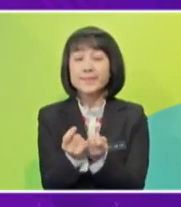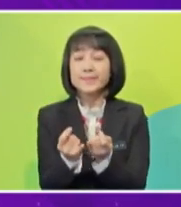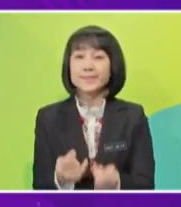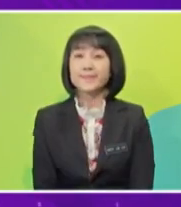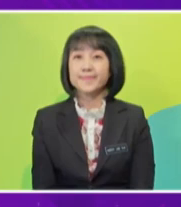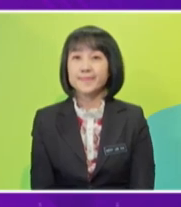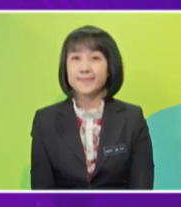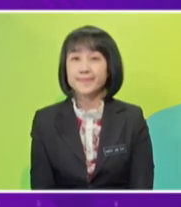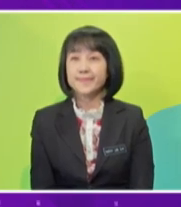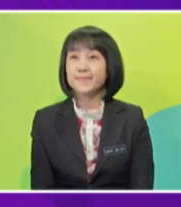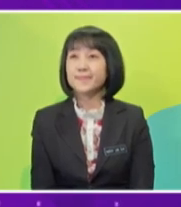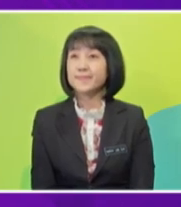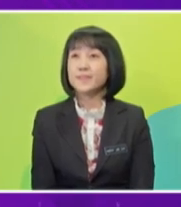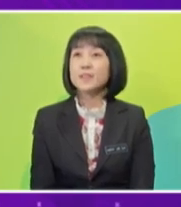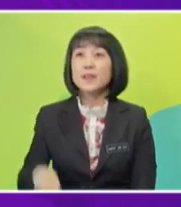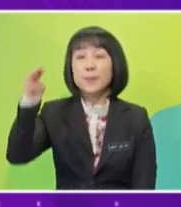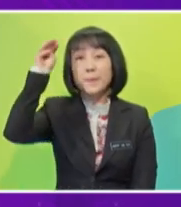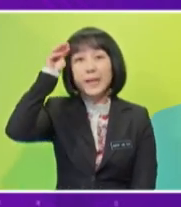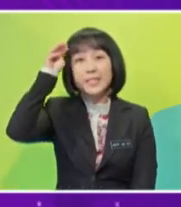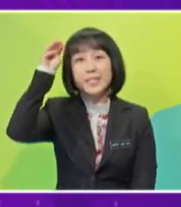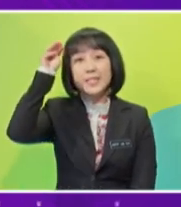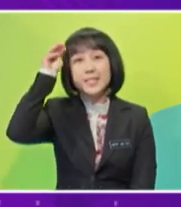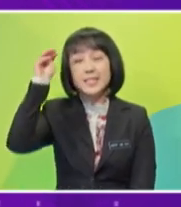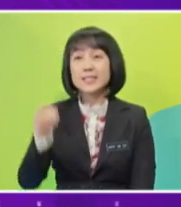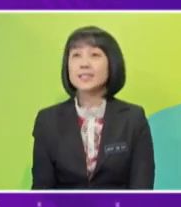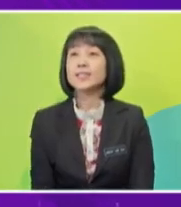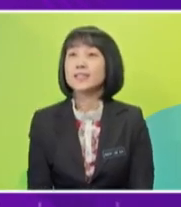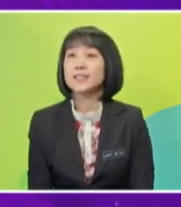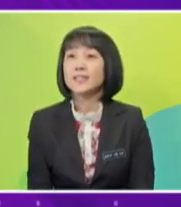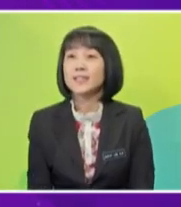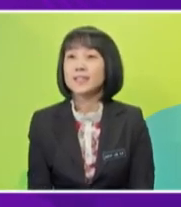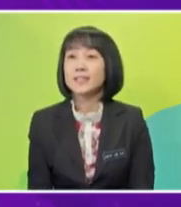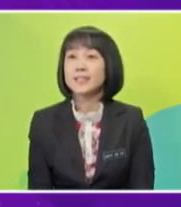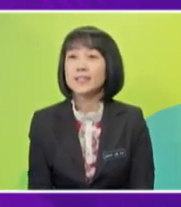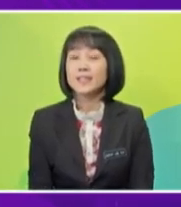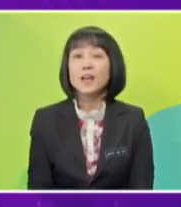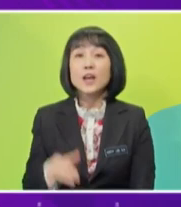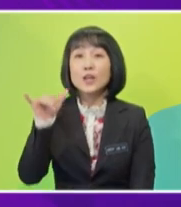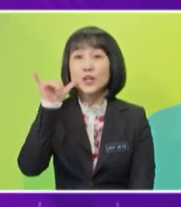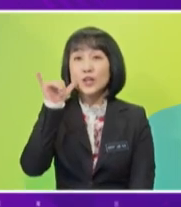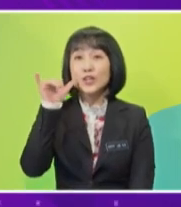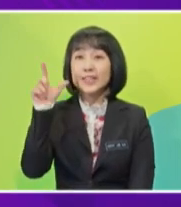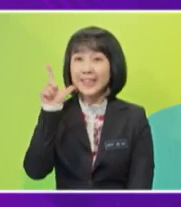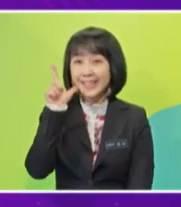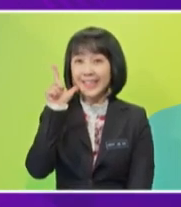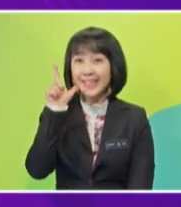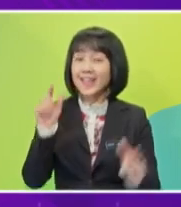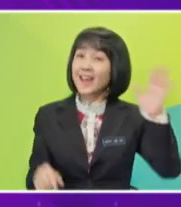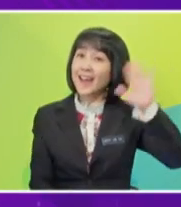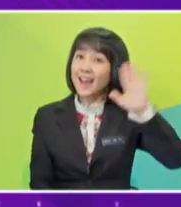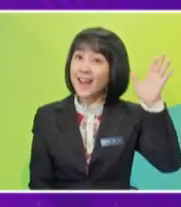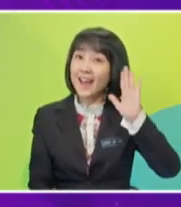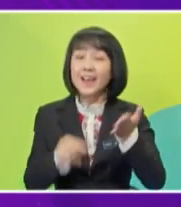Max! And let's also welcome Liu Yunling. Hi, Yunling. Nice to see all of you